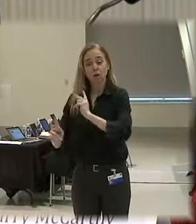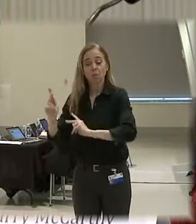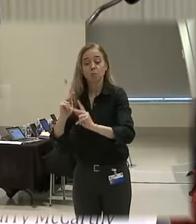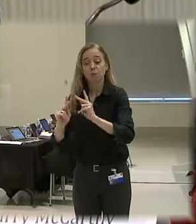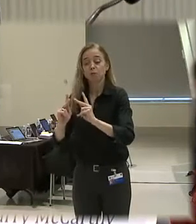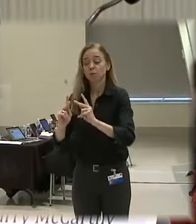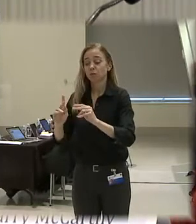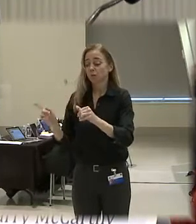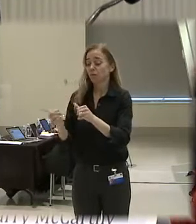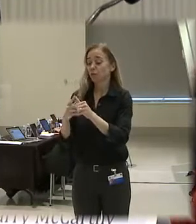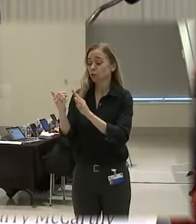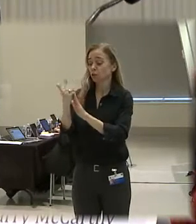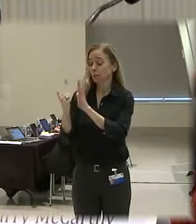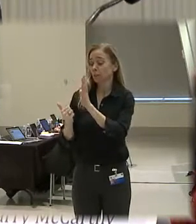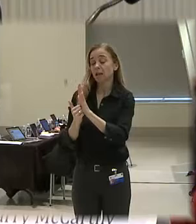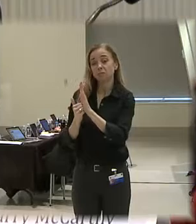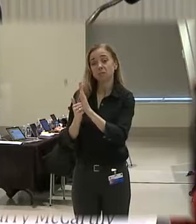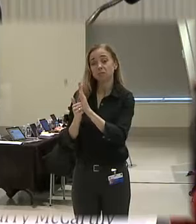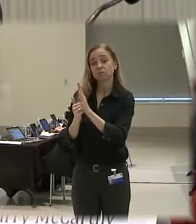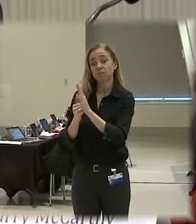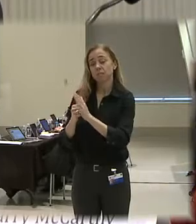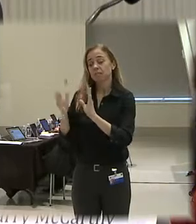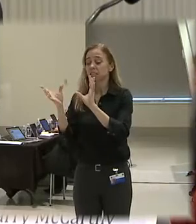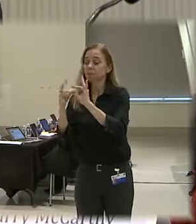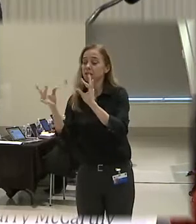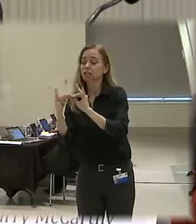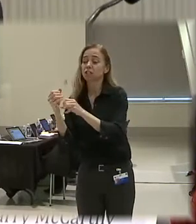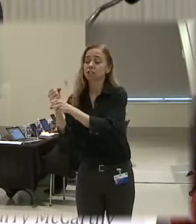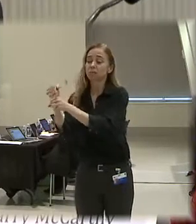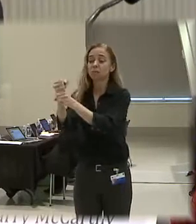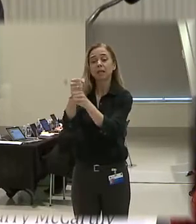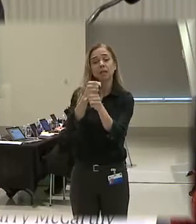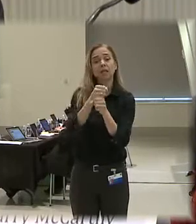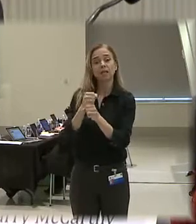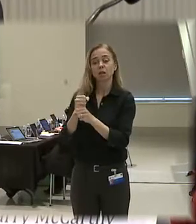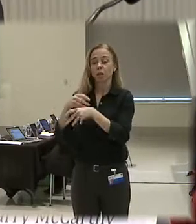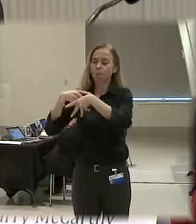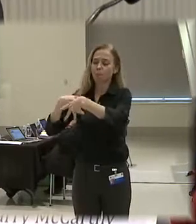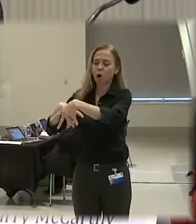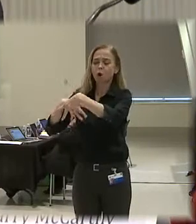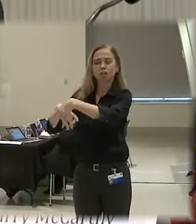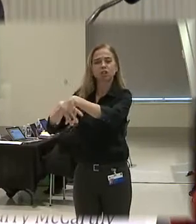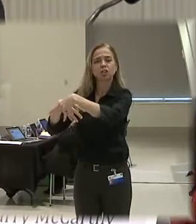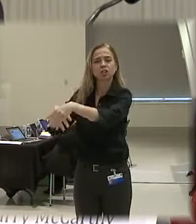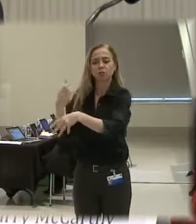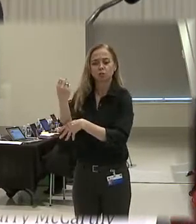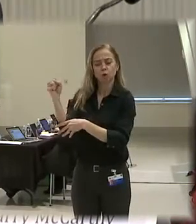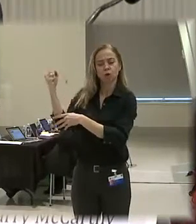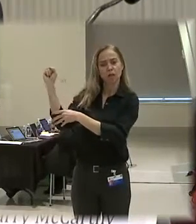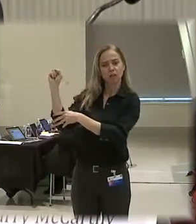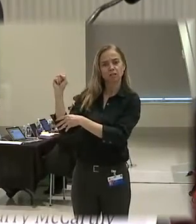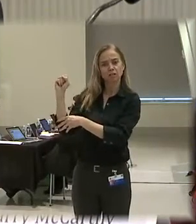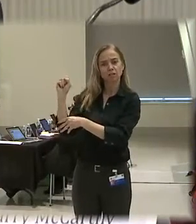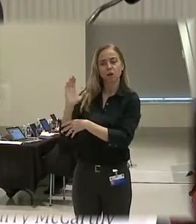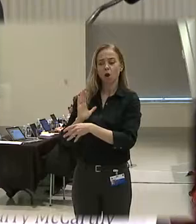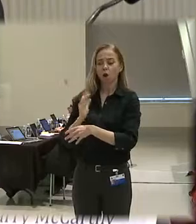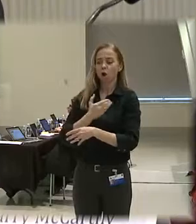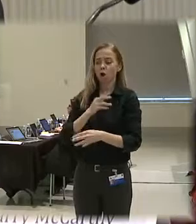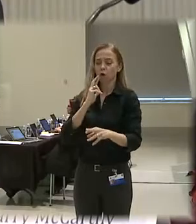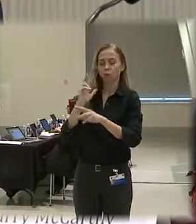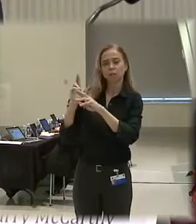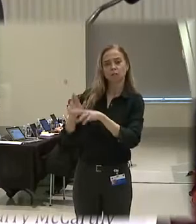exercise their First Amendment activity through speeches, picketing, marches, assemblies, protests. Our response,